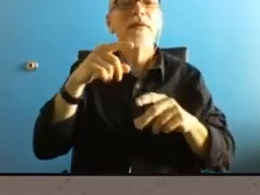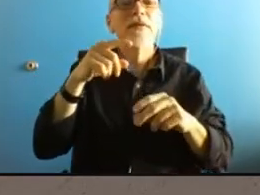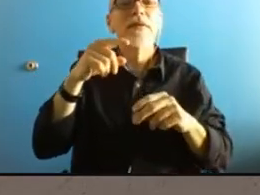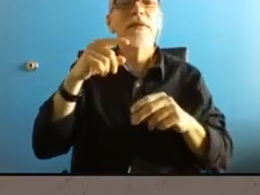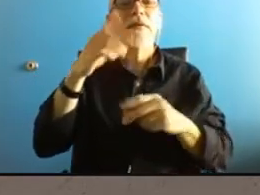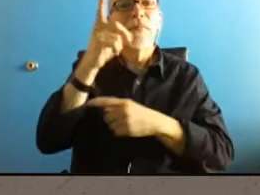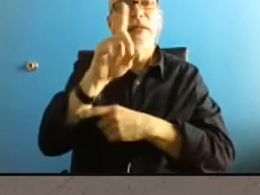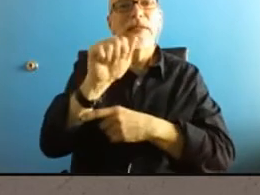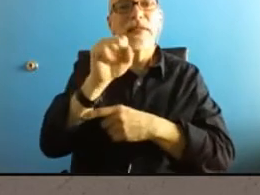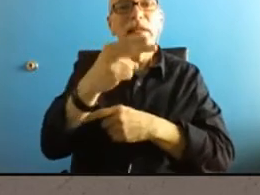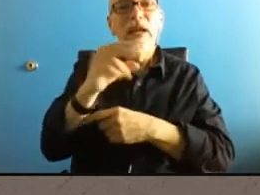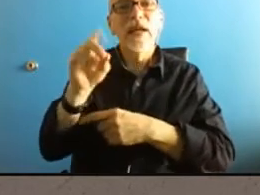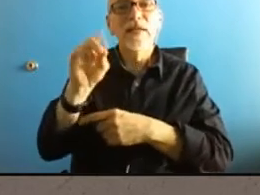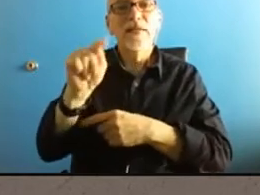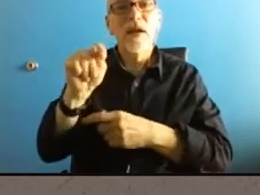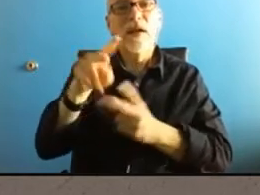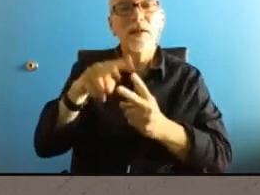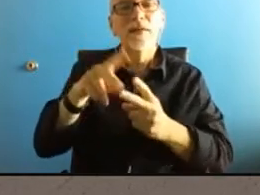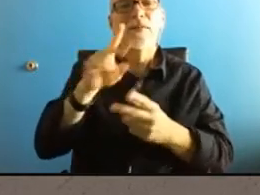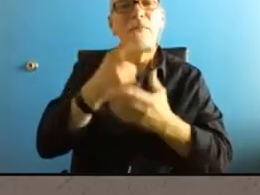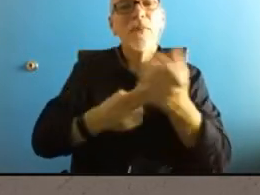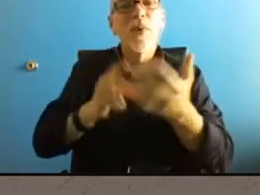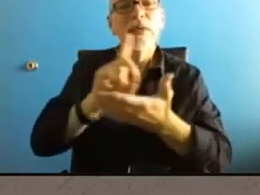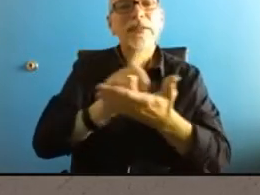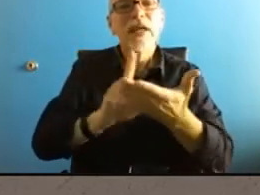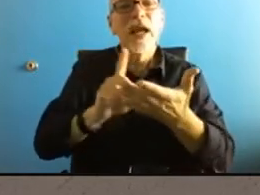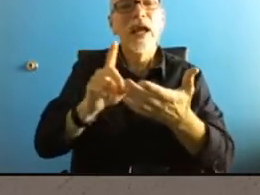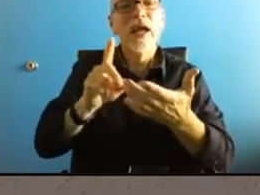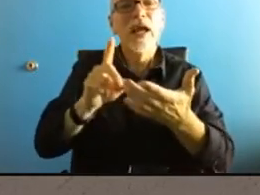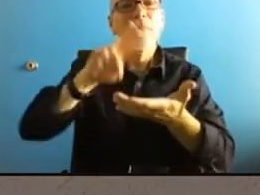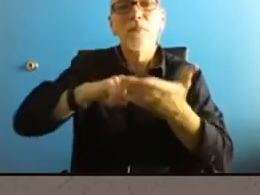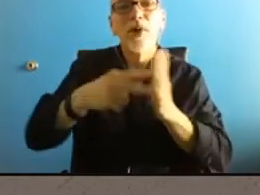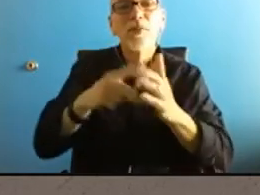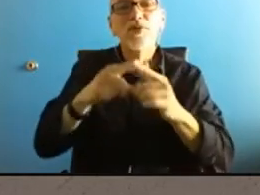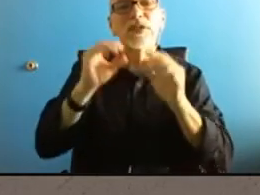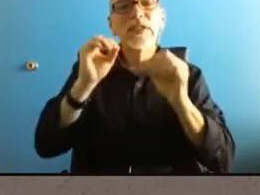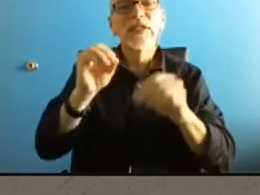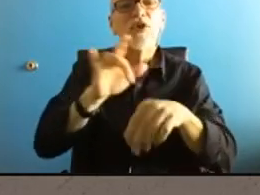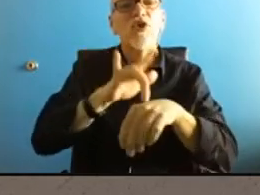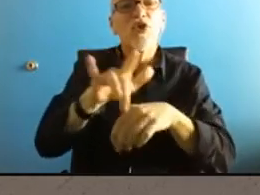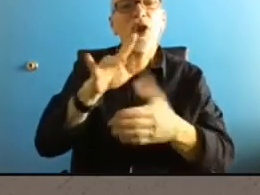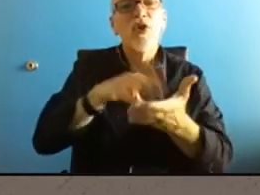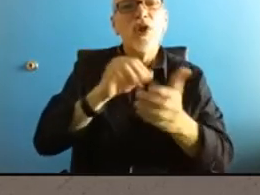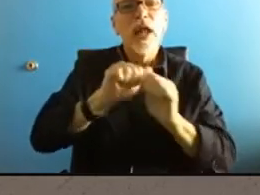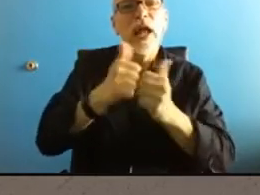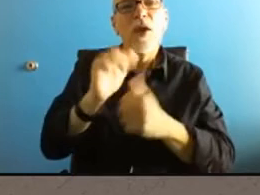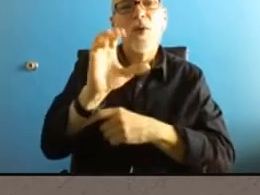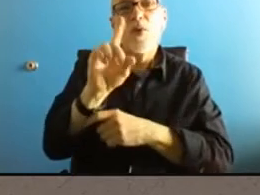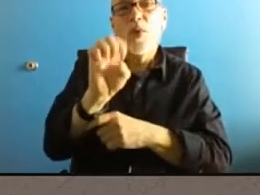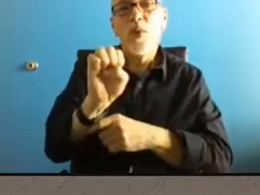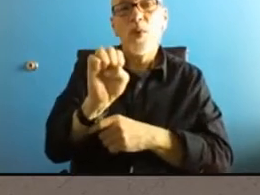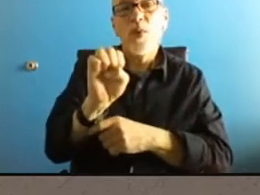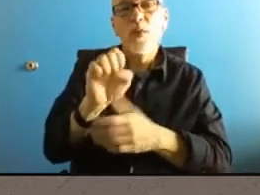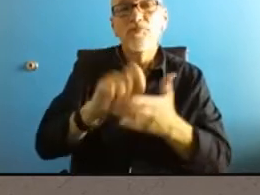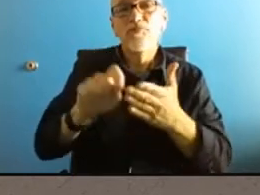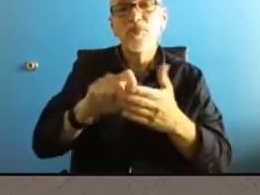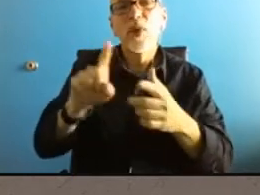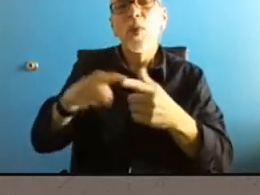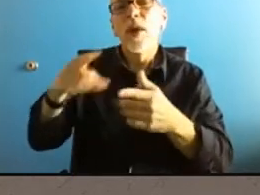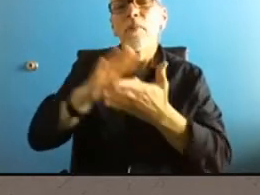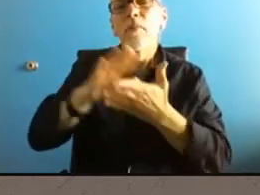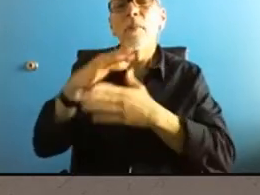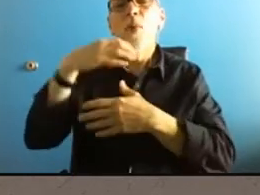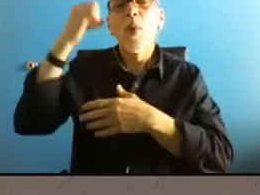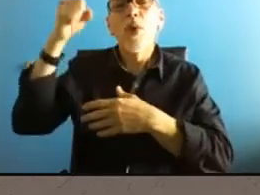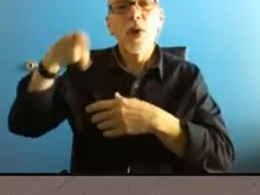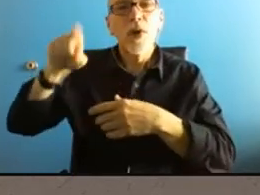and Dot are designed to teach early learners how to code, when students are older, they immediately think